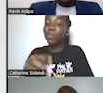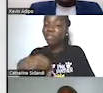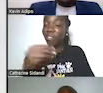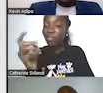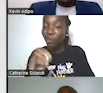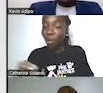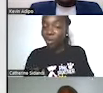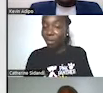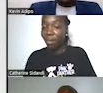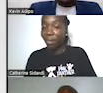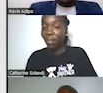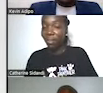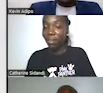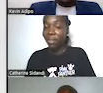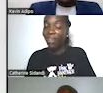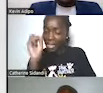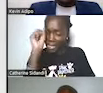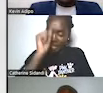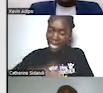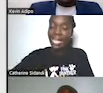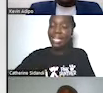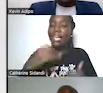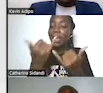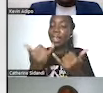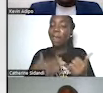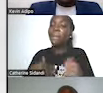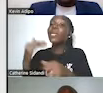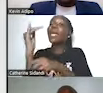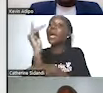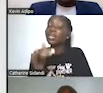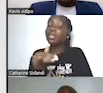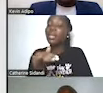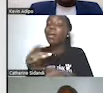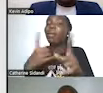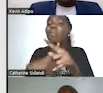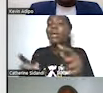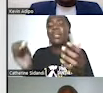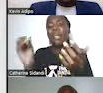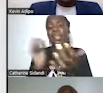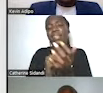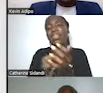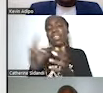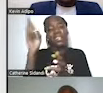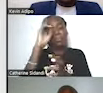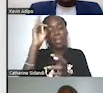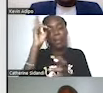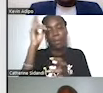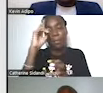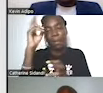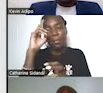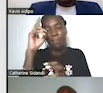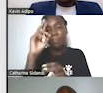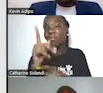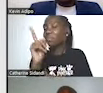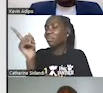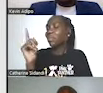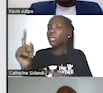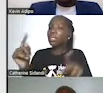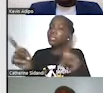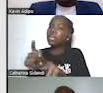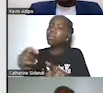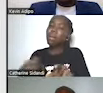I do ask, but again, remember that they also have their